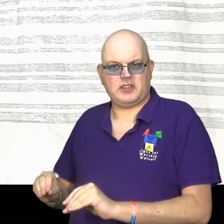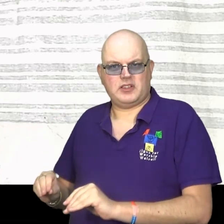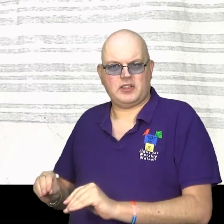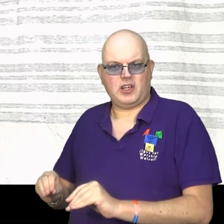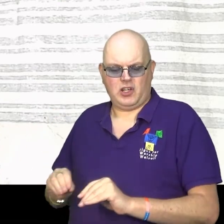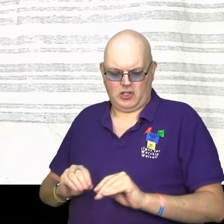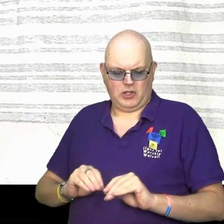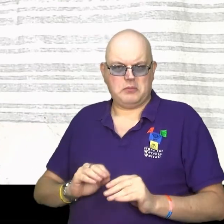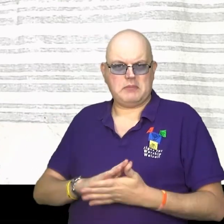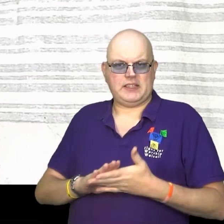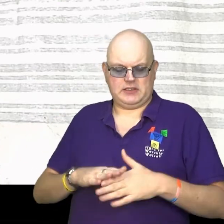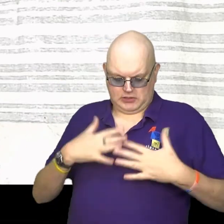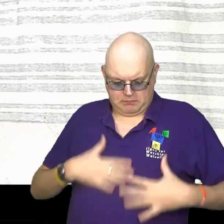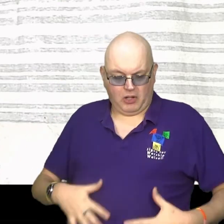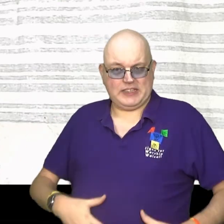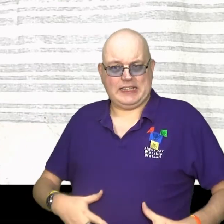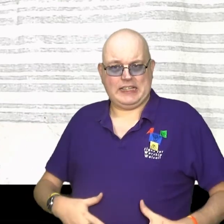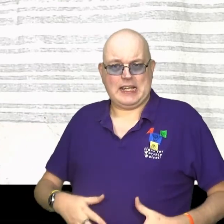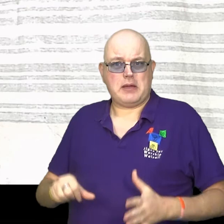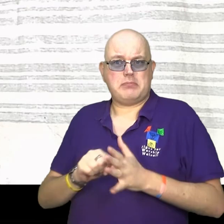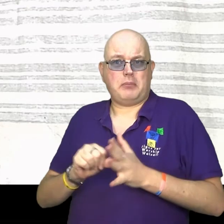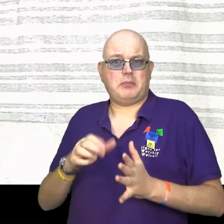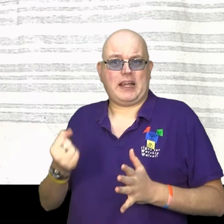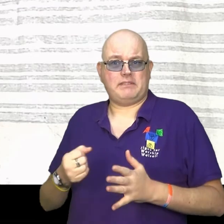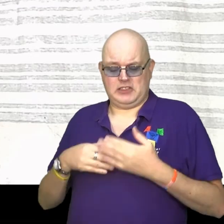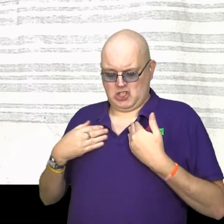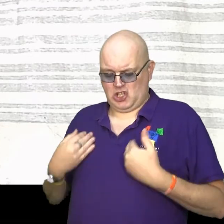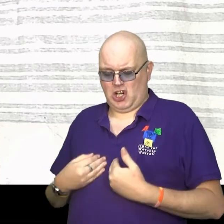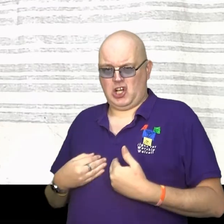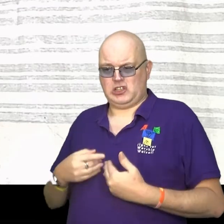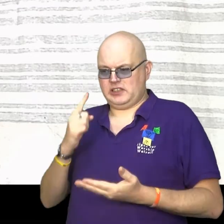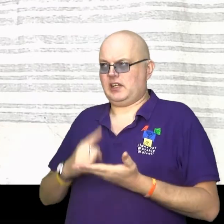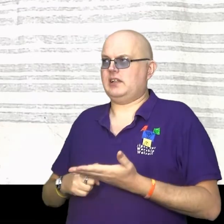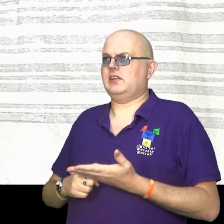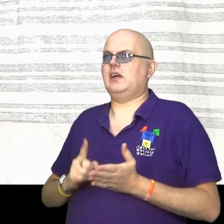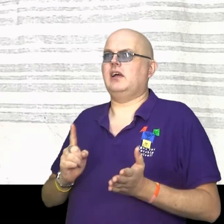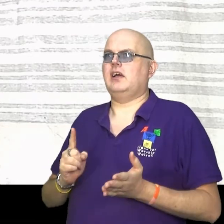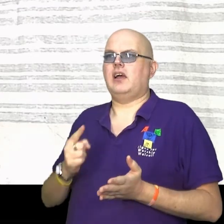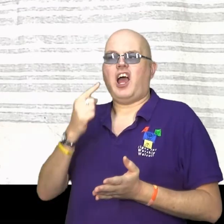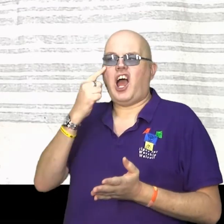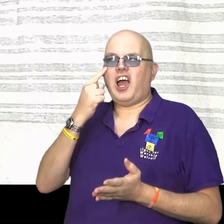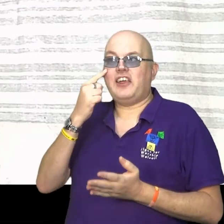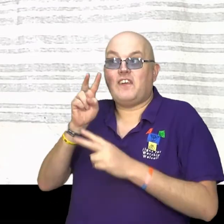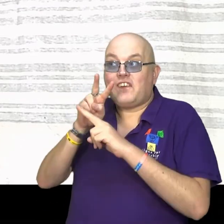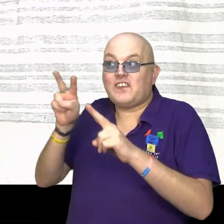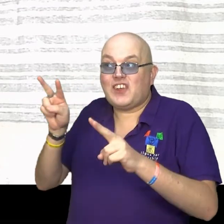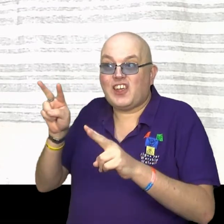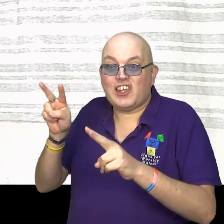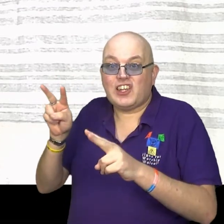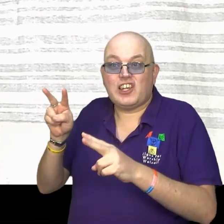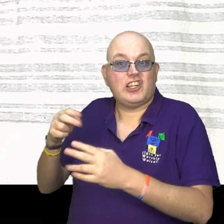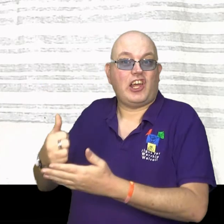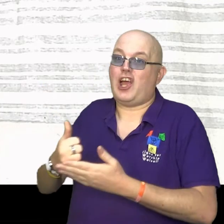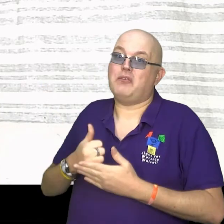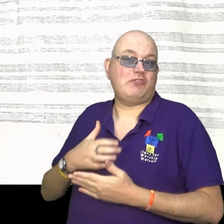becomes complacent, the whole body starts to fail. The heart can't decide that, you know, the eye, wow, the eye, you've got